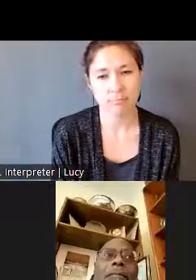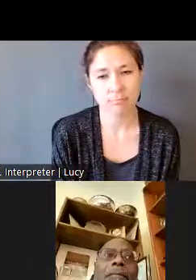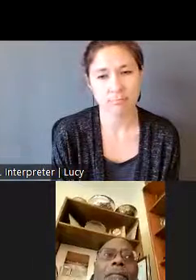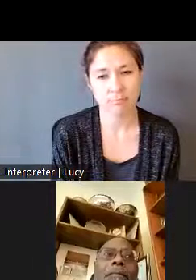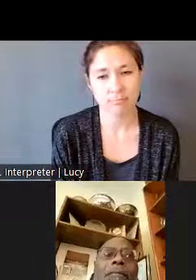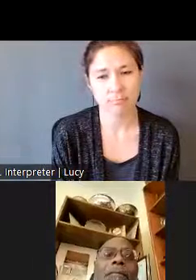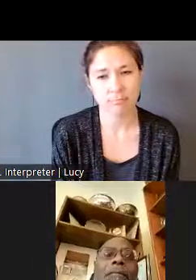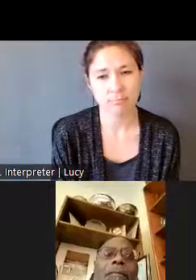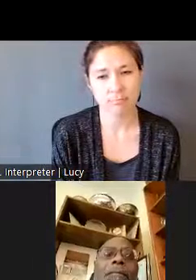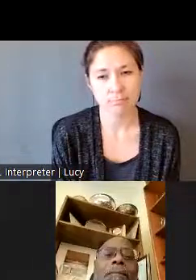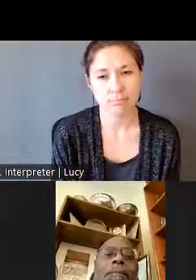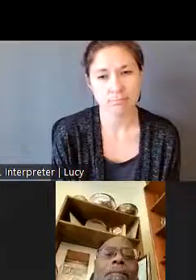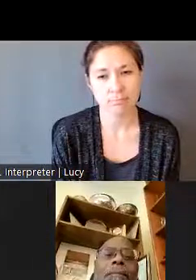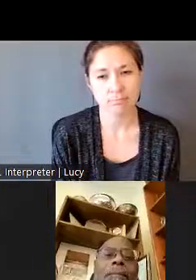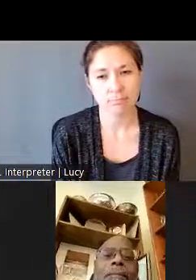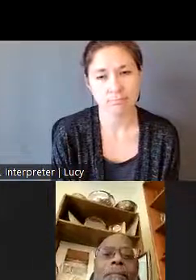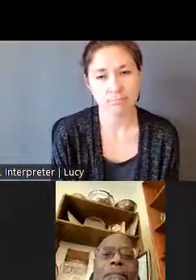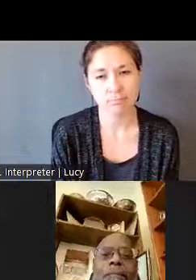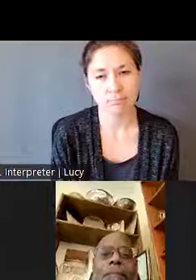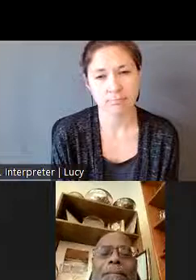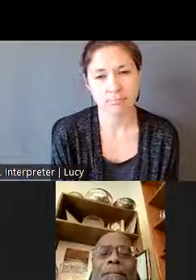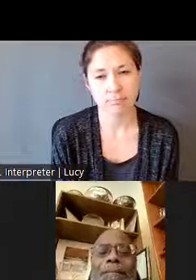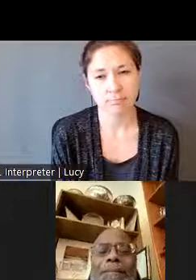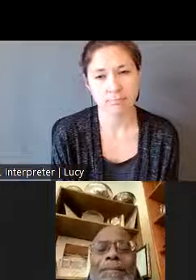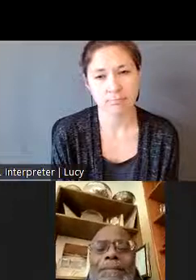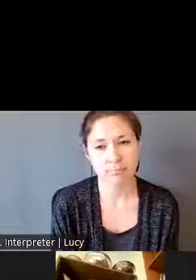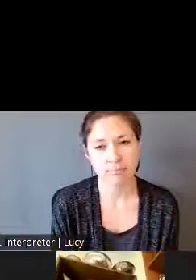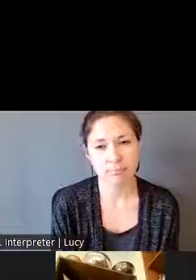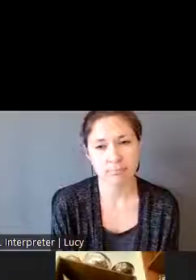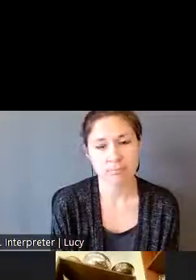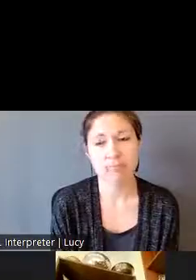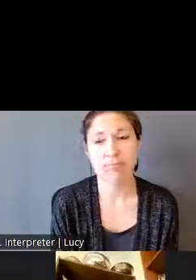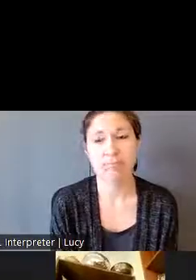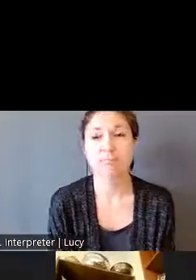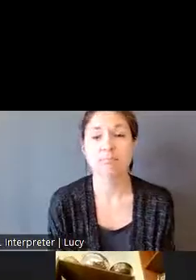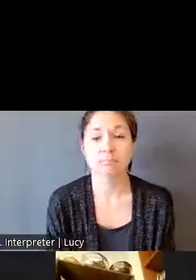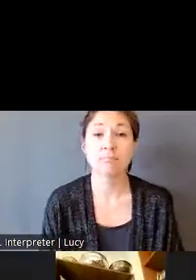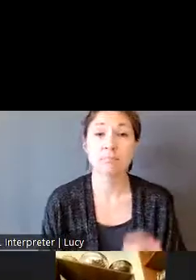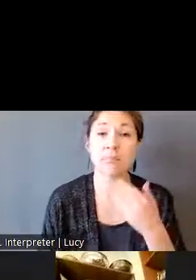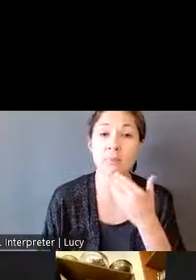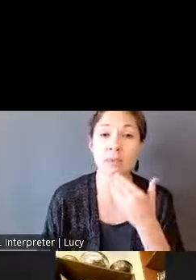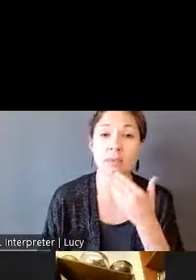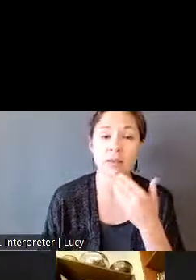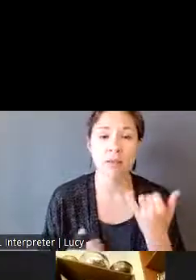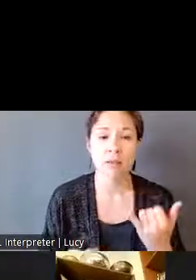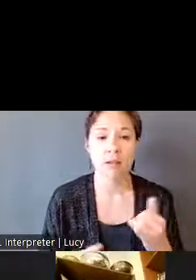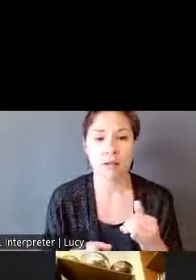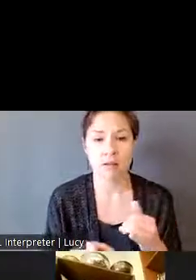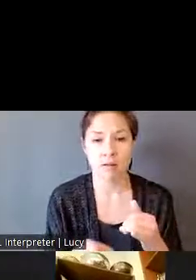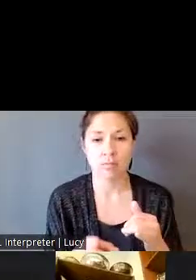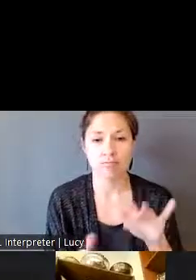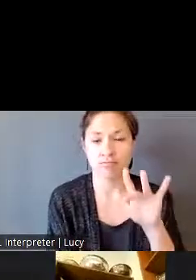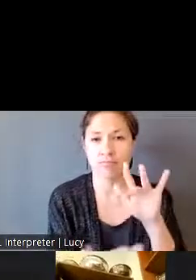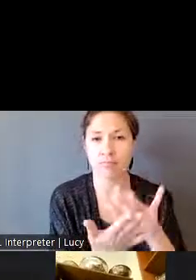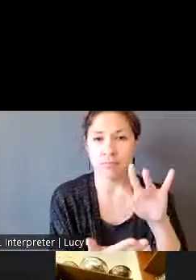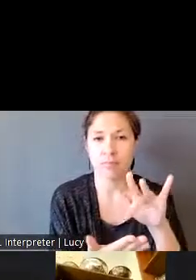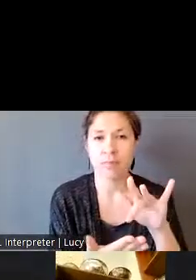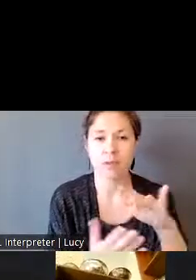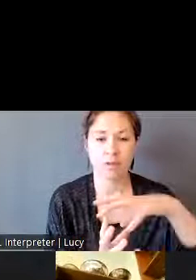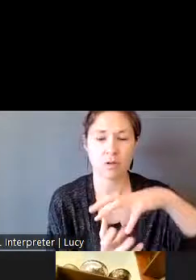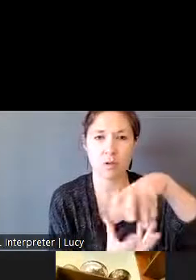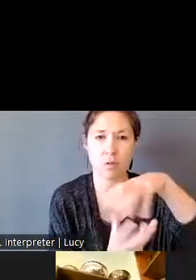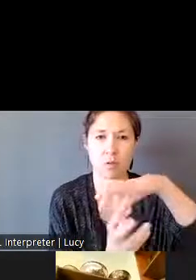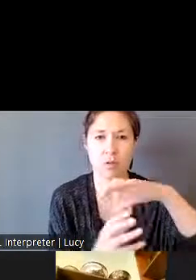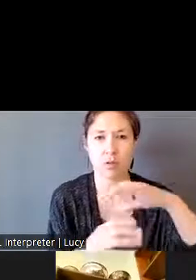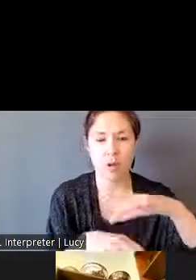Back to you, Stephanie. Great, thank you. And so we've also turned on the auto captioning, so each person will